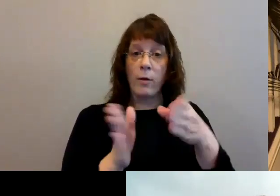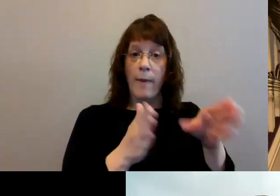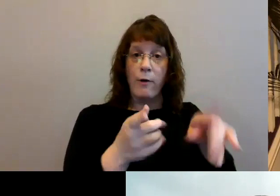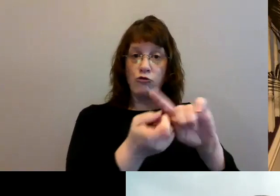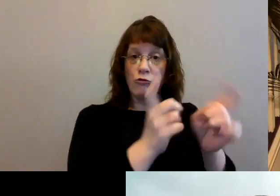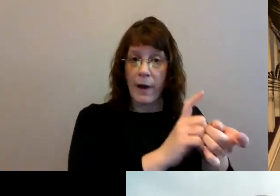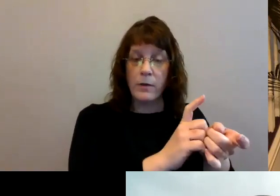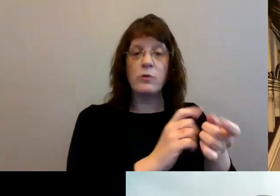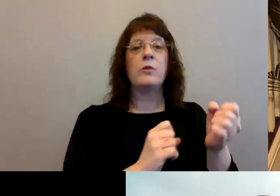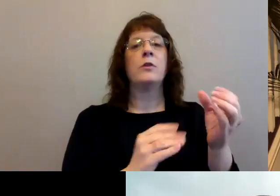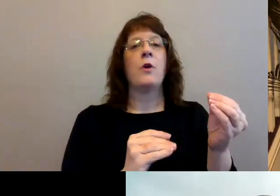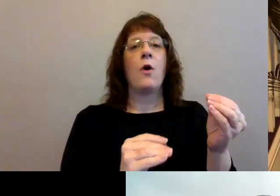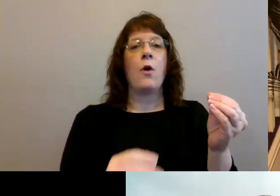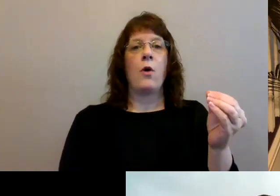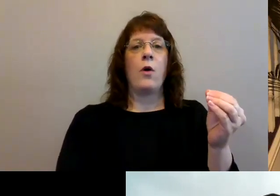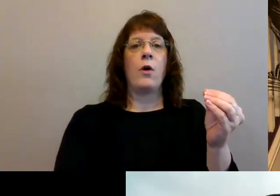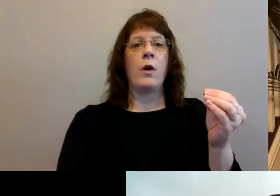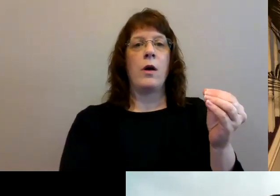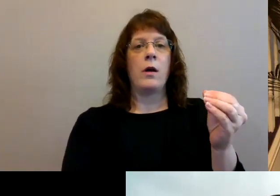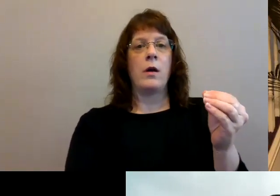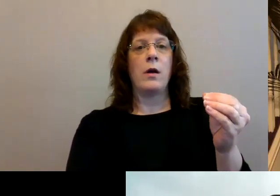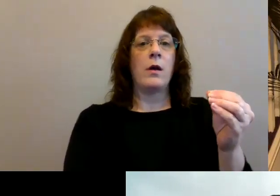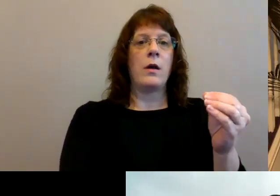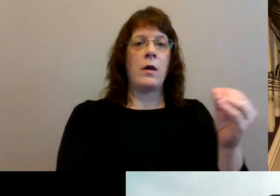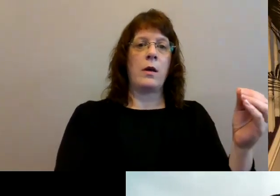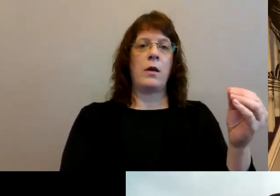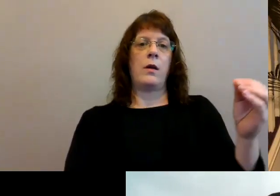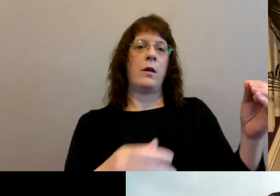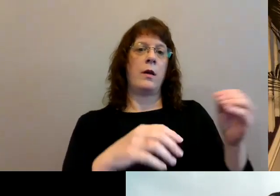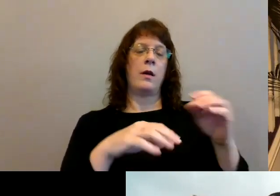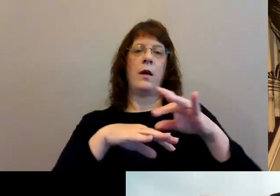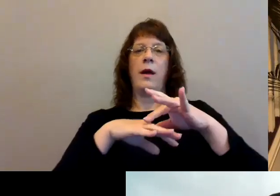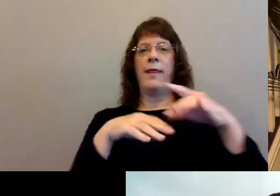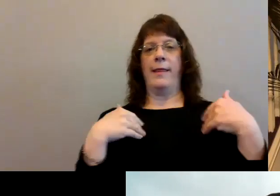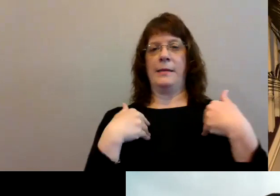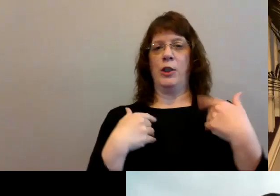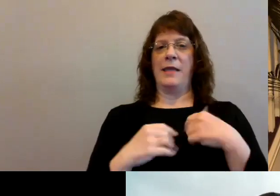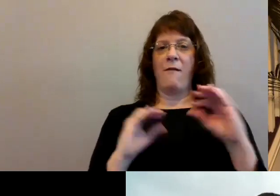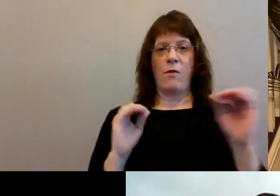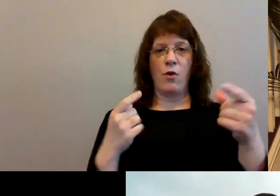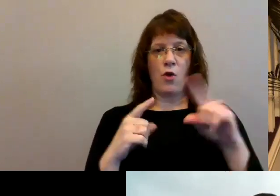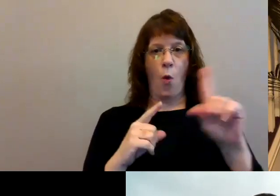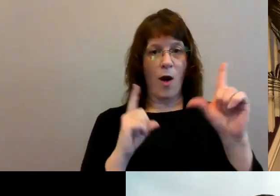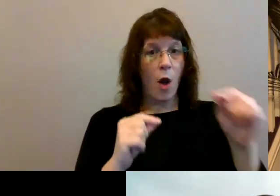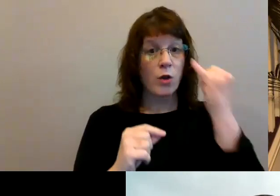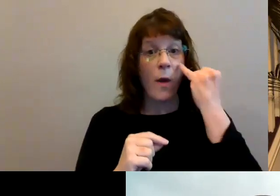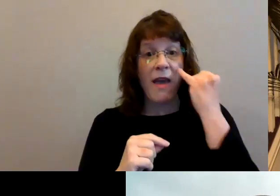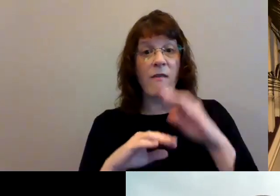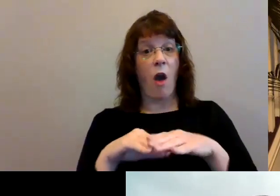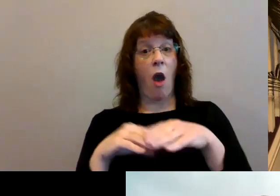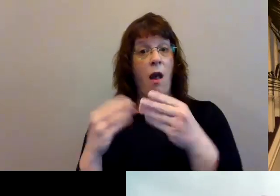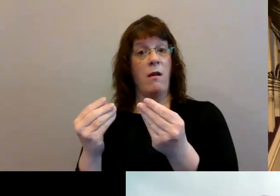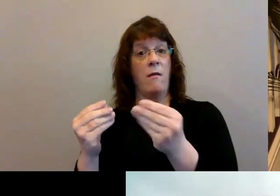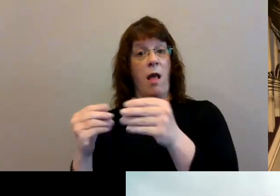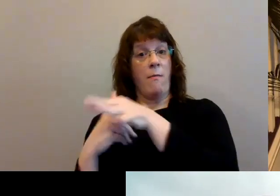the species don't have anywhere to go, right? Like on the continent, if it gets warmer, they can move up north a bit and change their distribution ranges. But